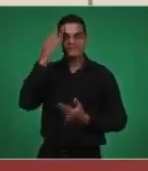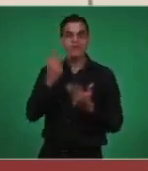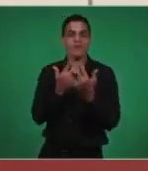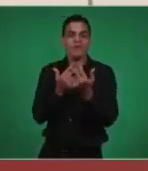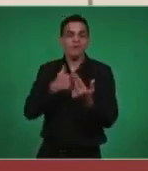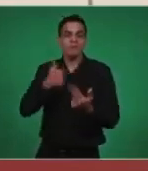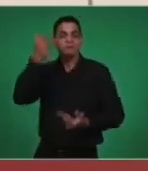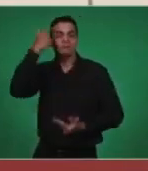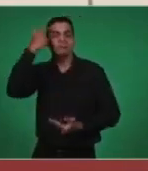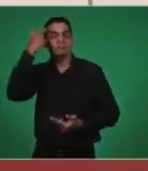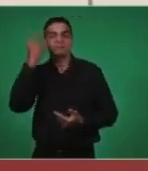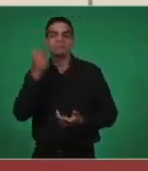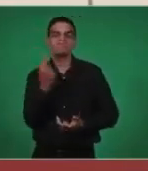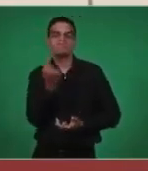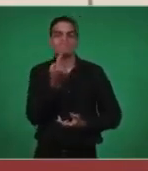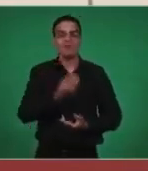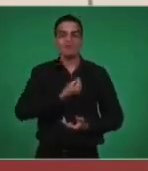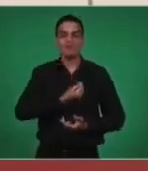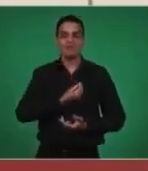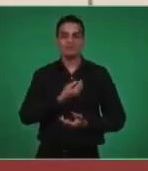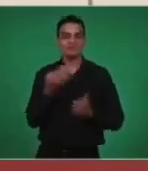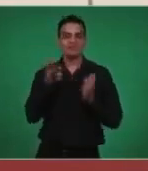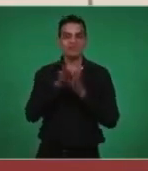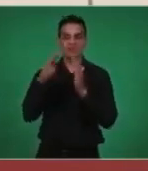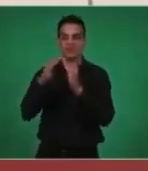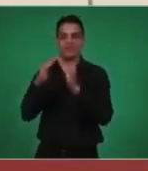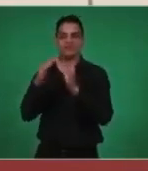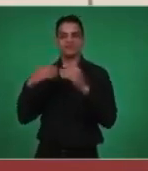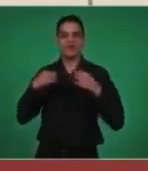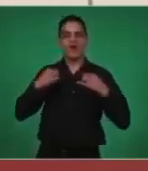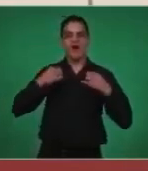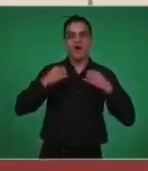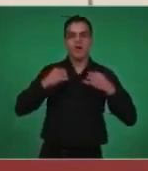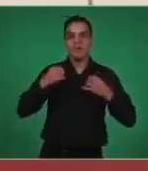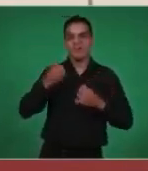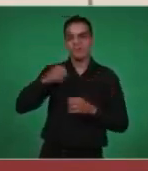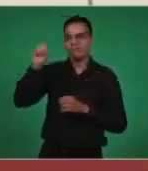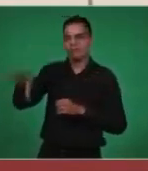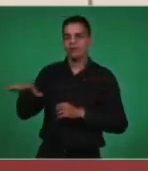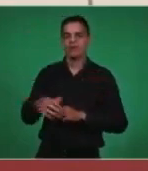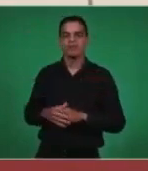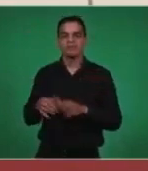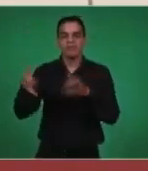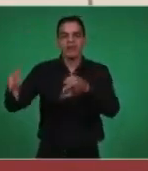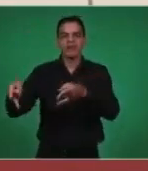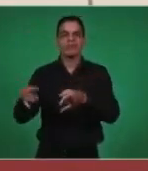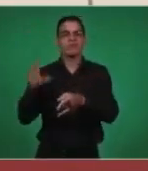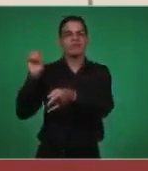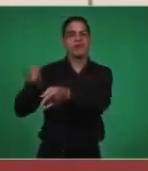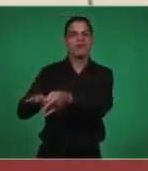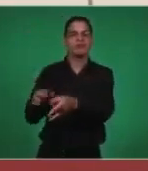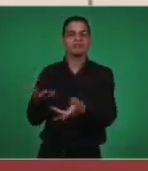Thinking on us, you come home and you take off a shirt and throw it to the bed.